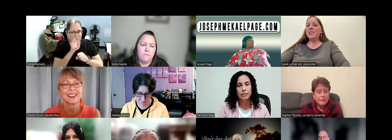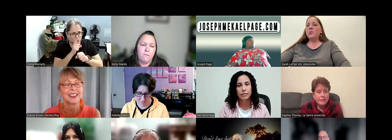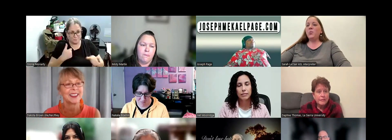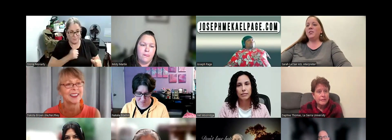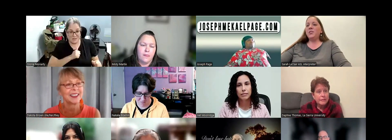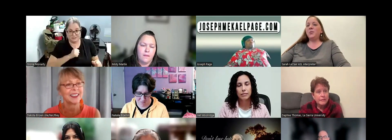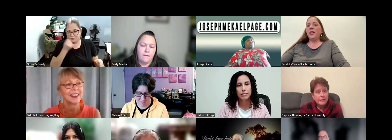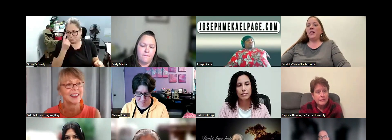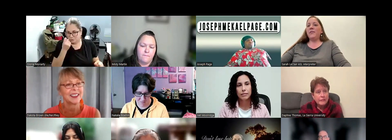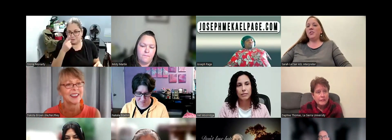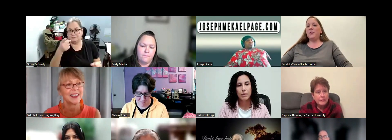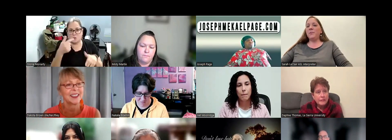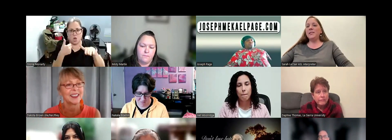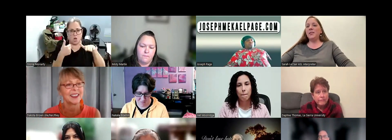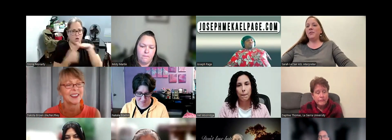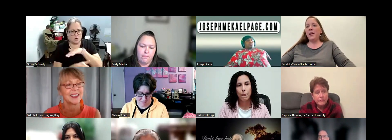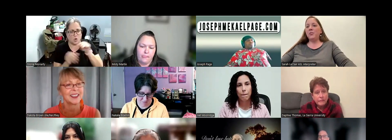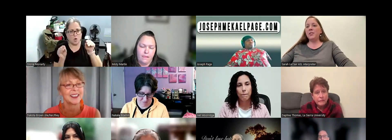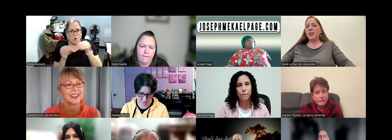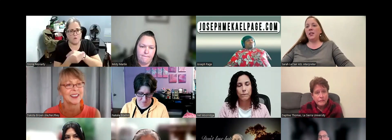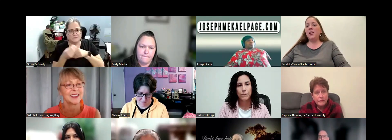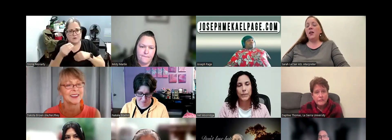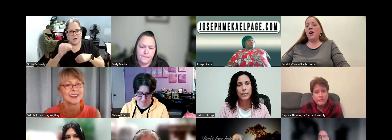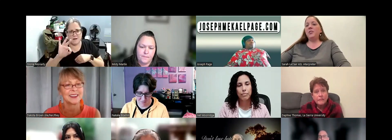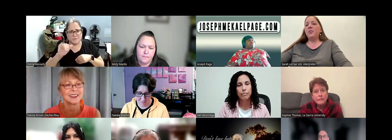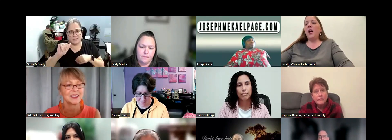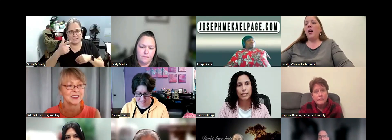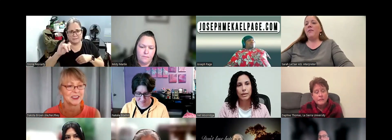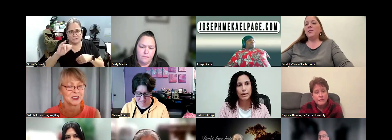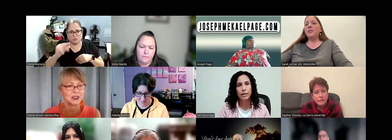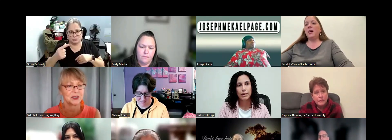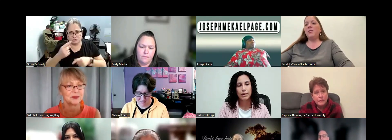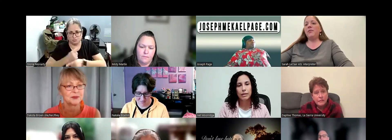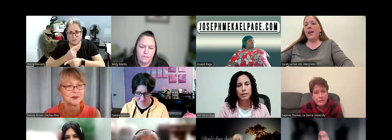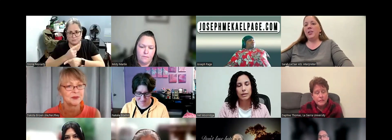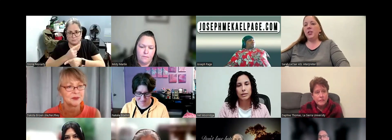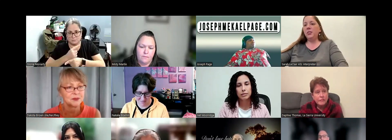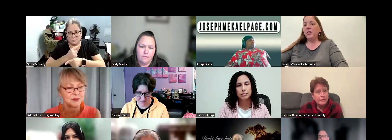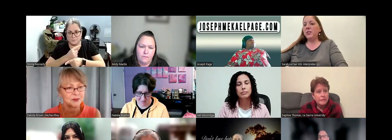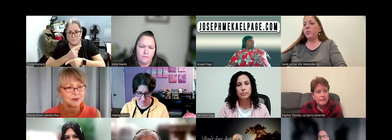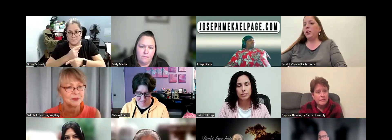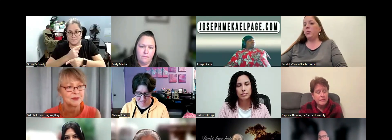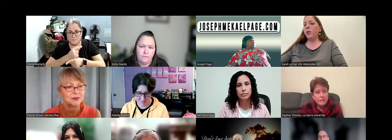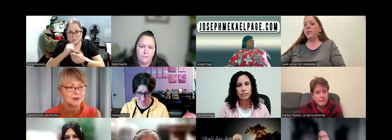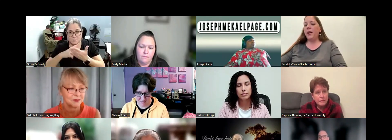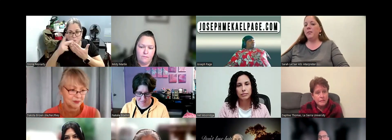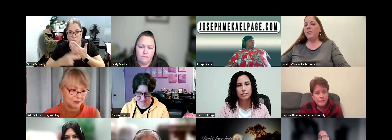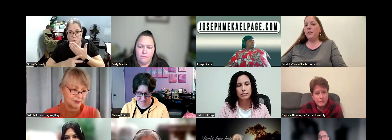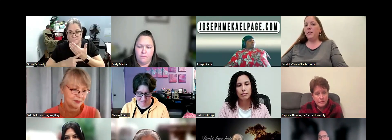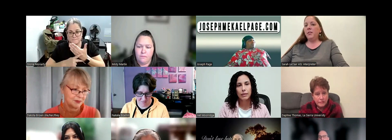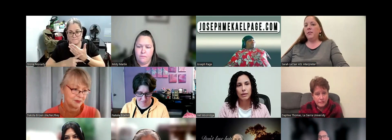So I just wanted to clarify. So for myself, from my understanding, under the Office of Aging is where you work,